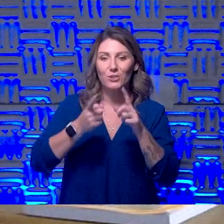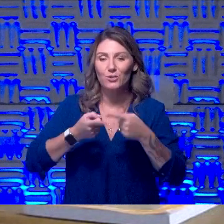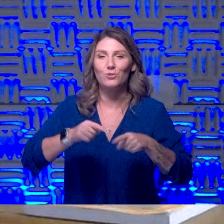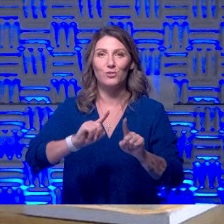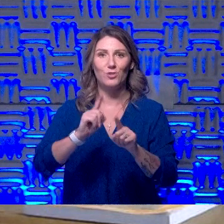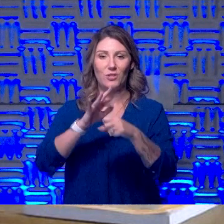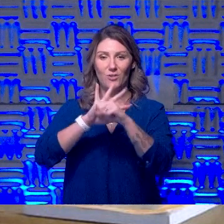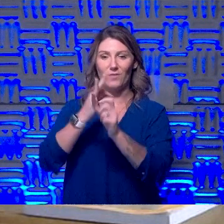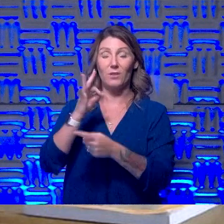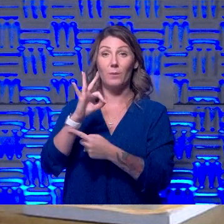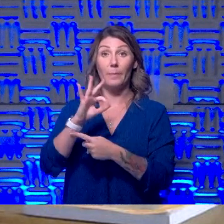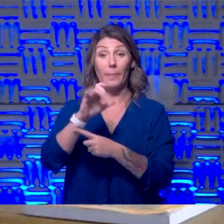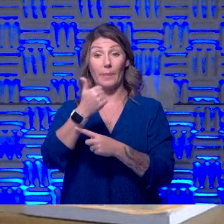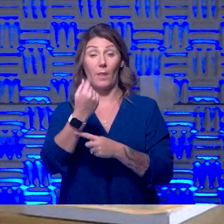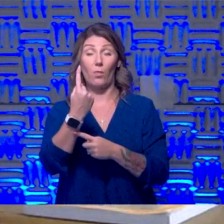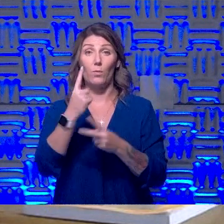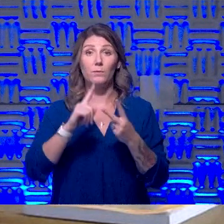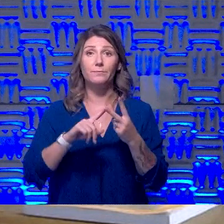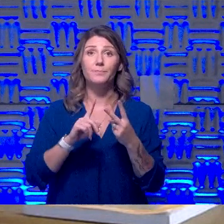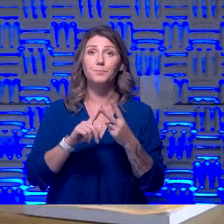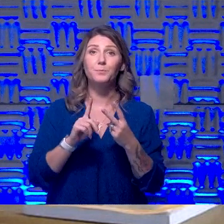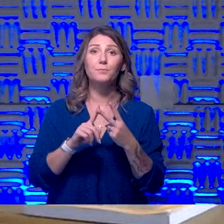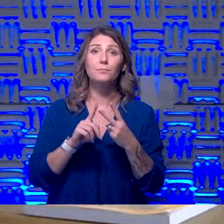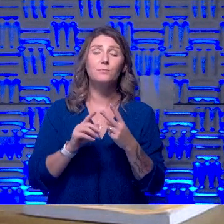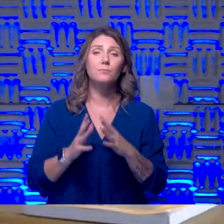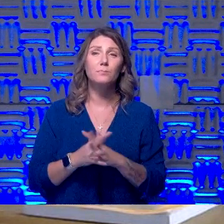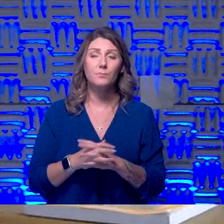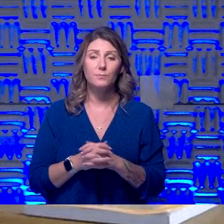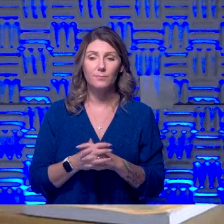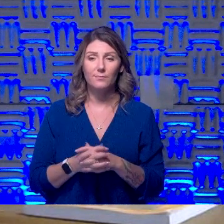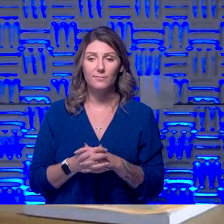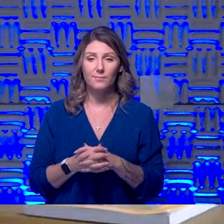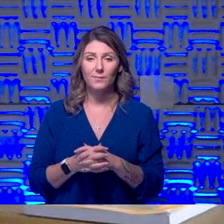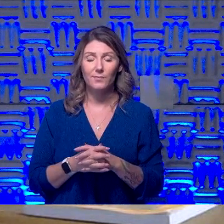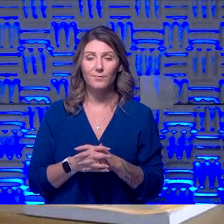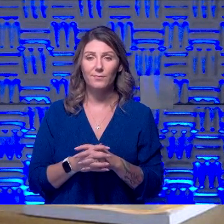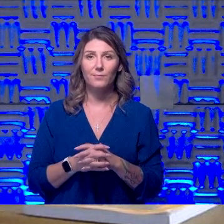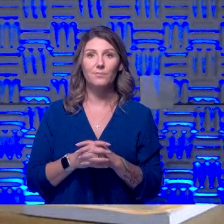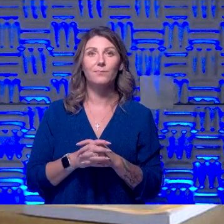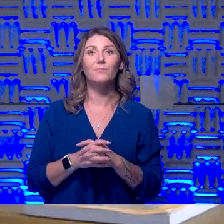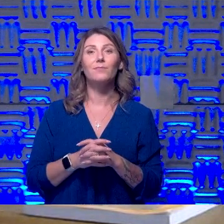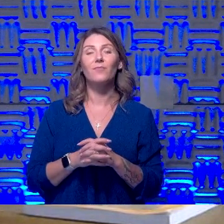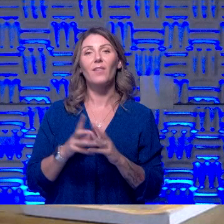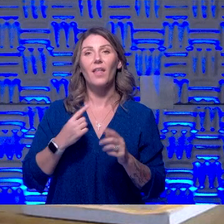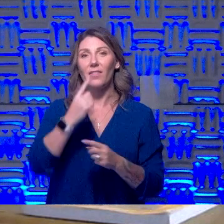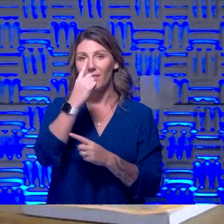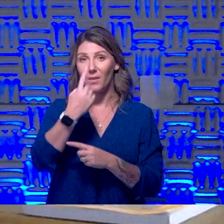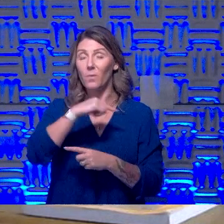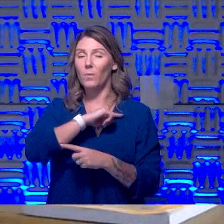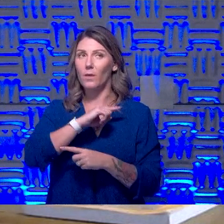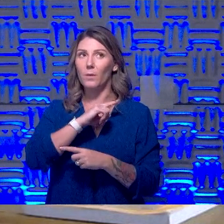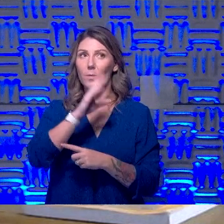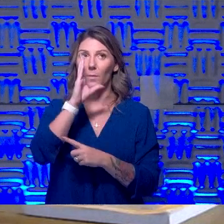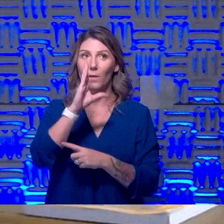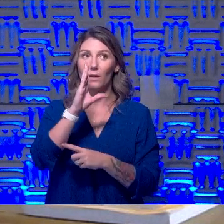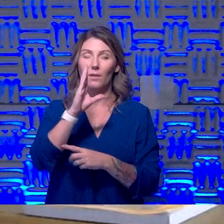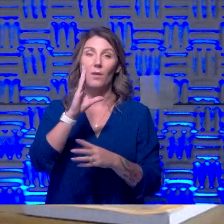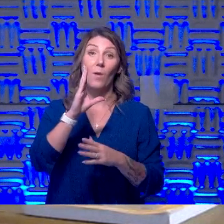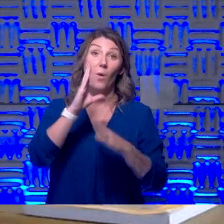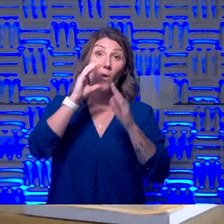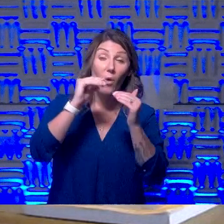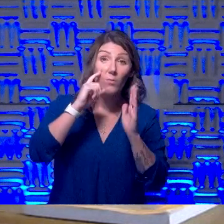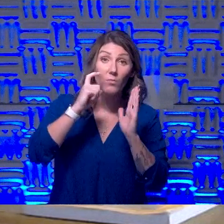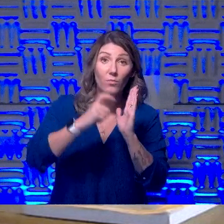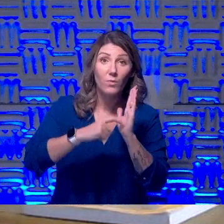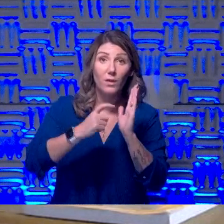one. Another one I think is that I think I hope we will recognize that